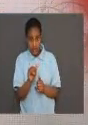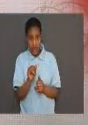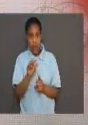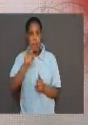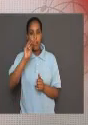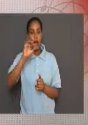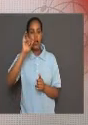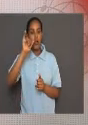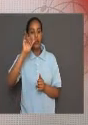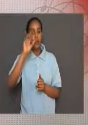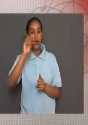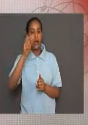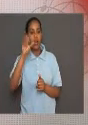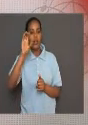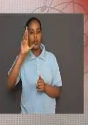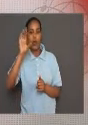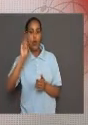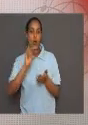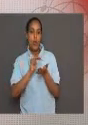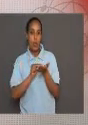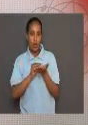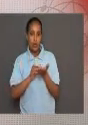Polymers are classified as